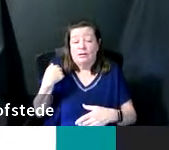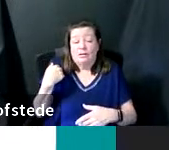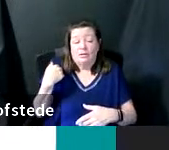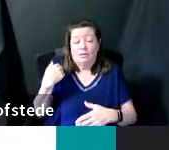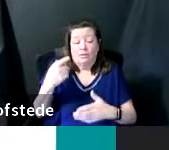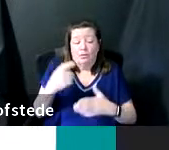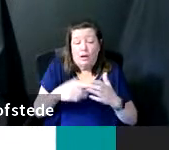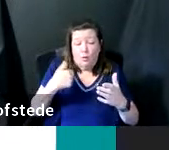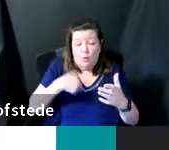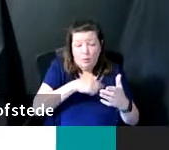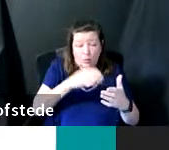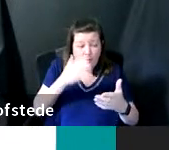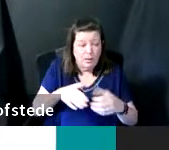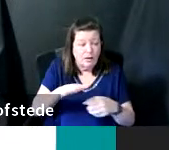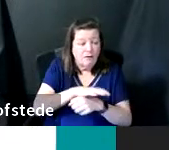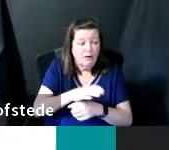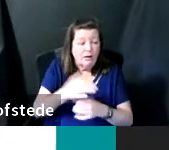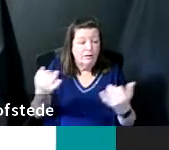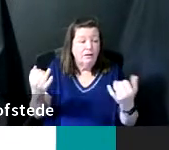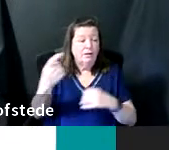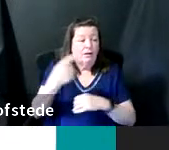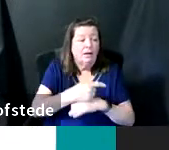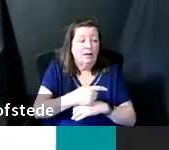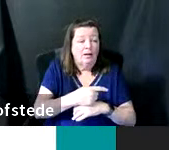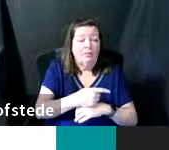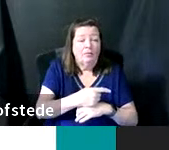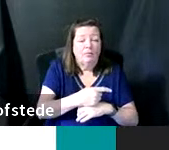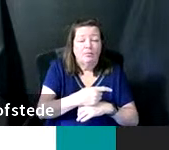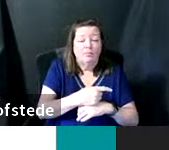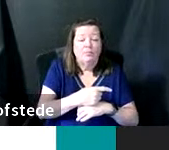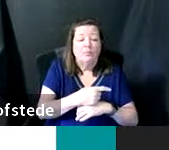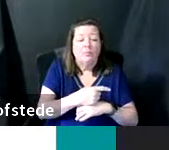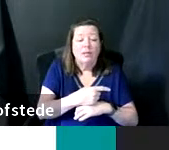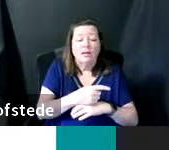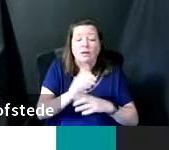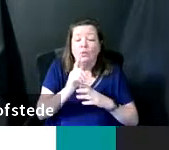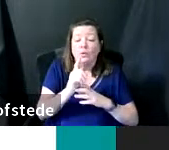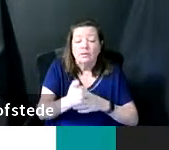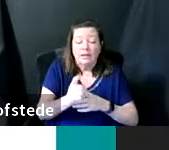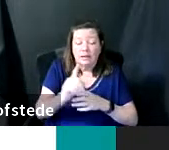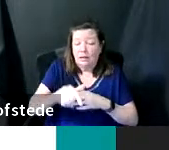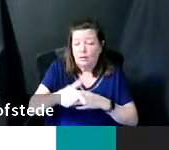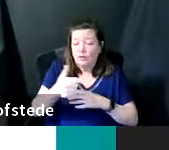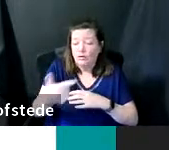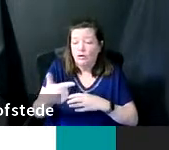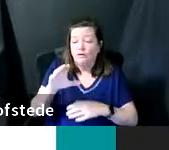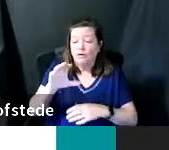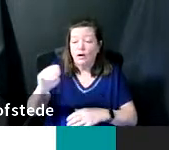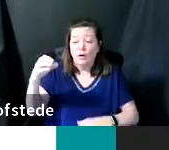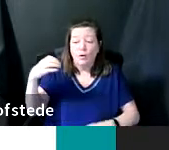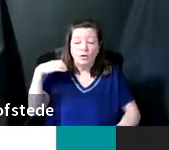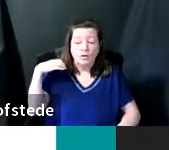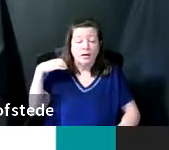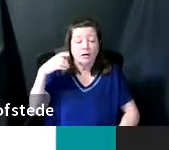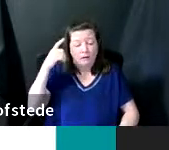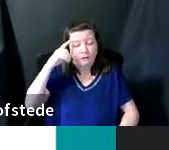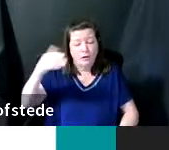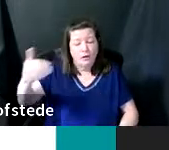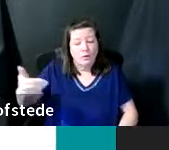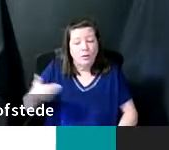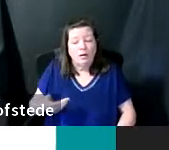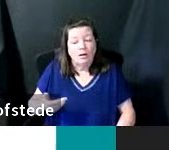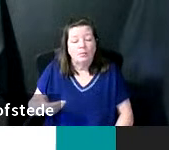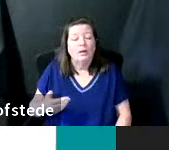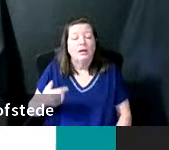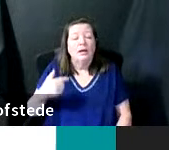be covering today. Here in a second, I'll turn it over to our co-chairs for welcome.